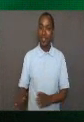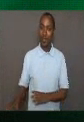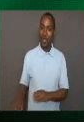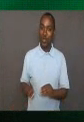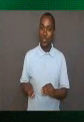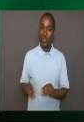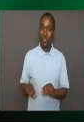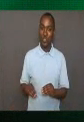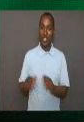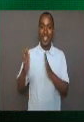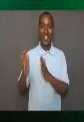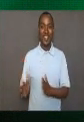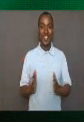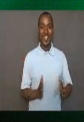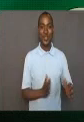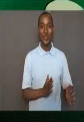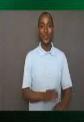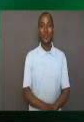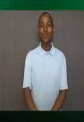Students, let's get ready.